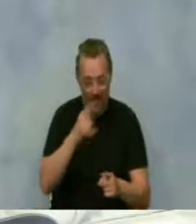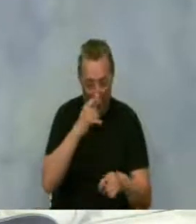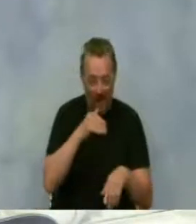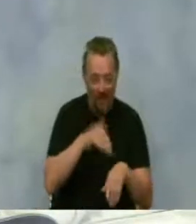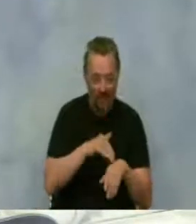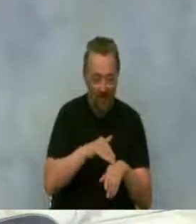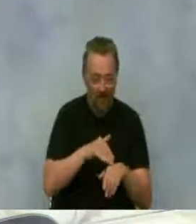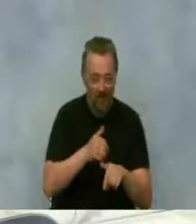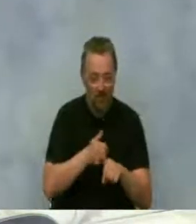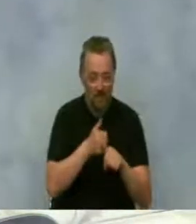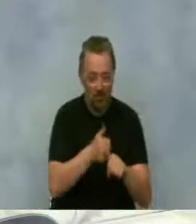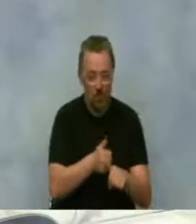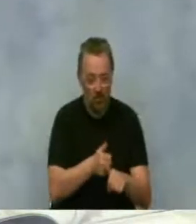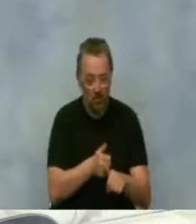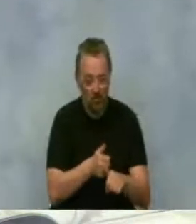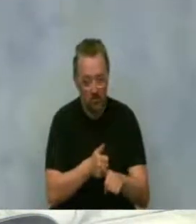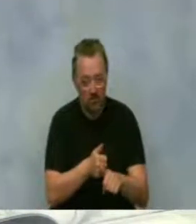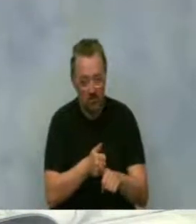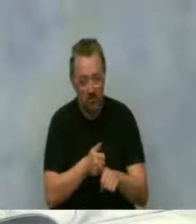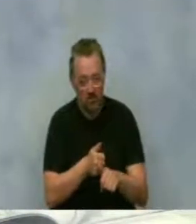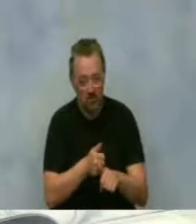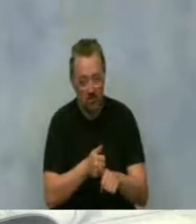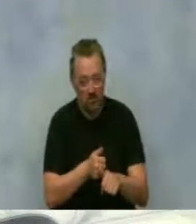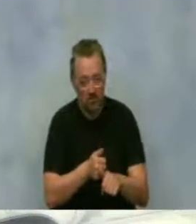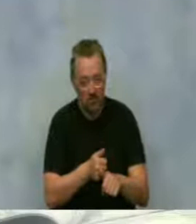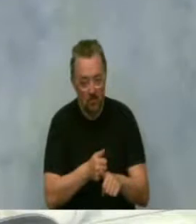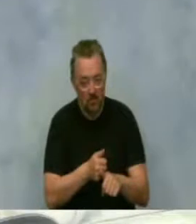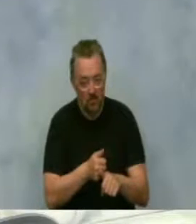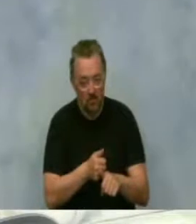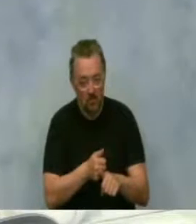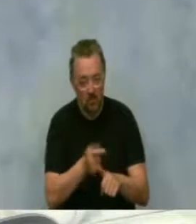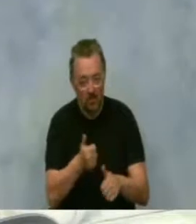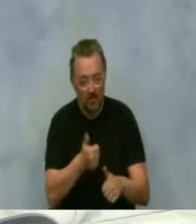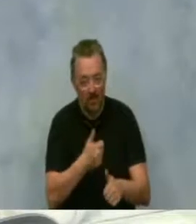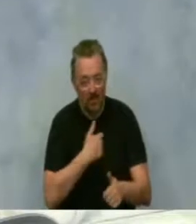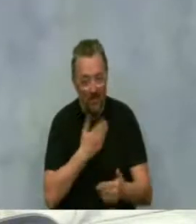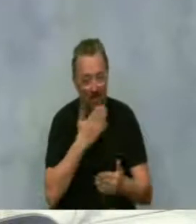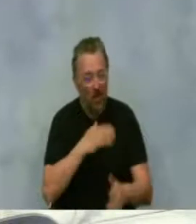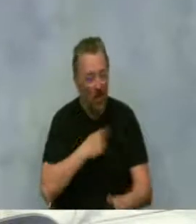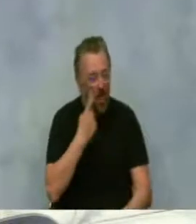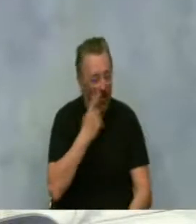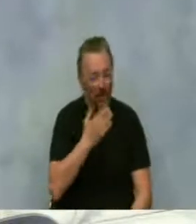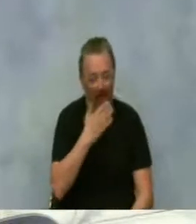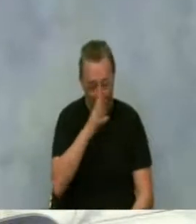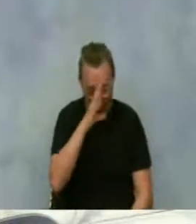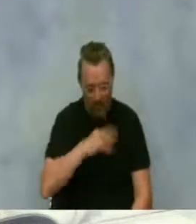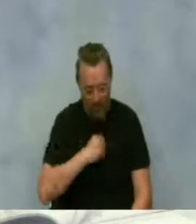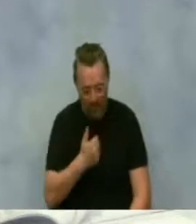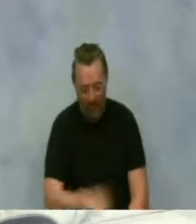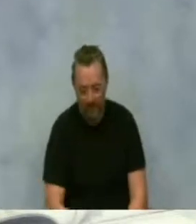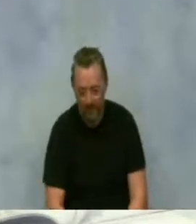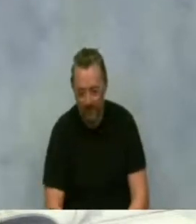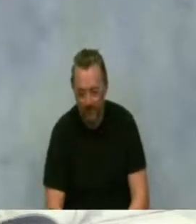support that they get. So that's fine. I'll just keep a eye on that. Thanks very much.